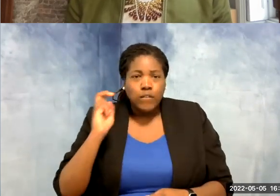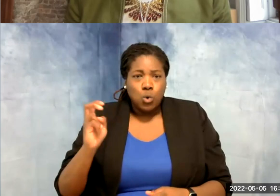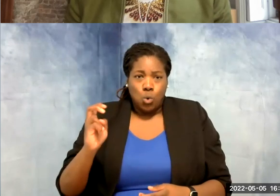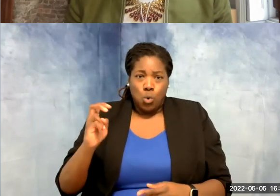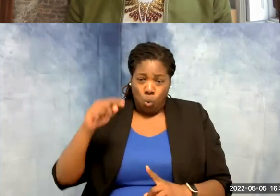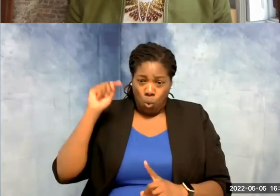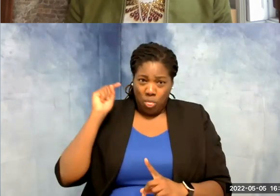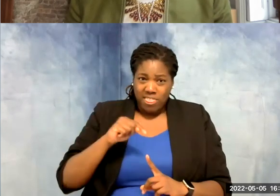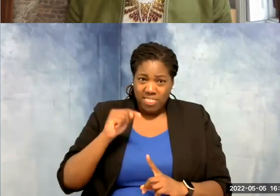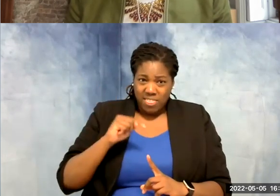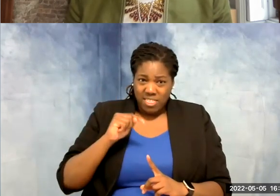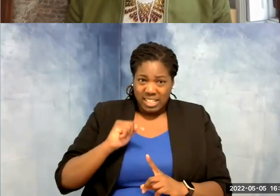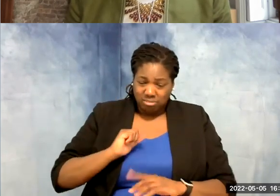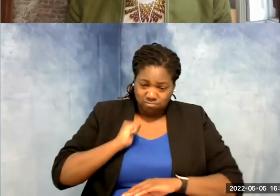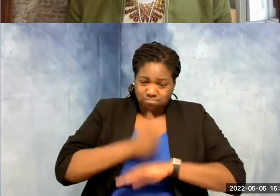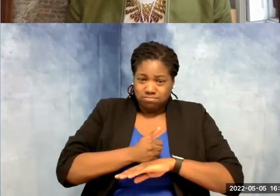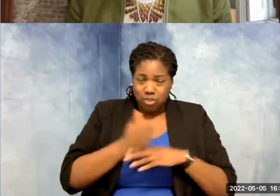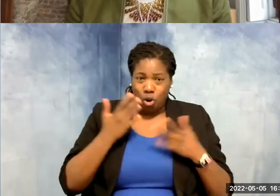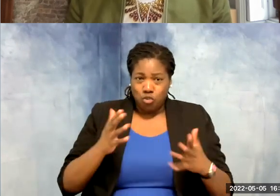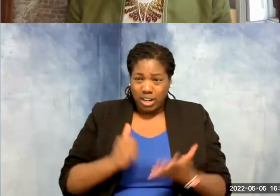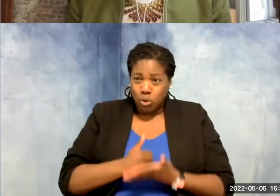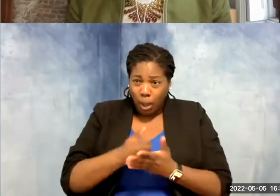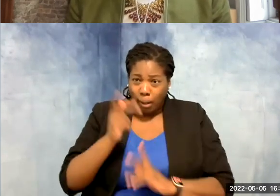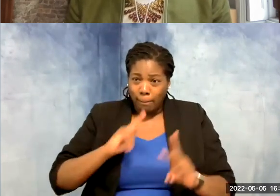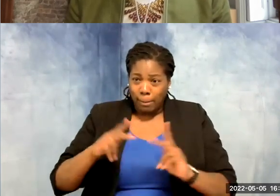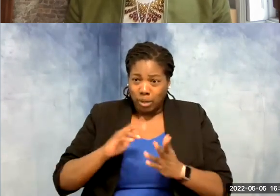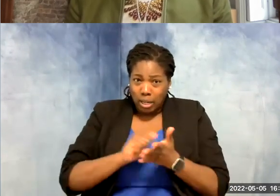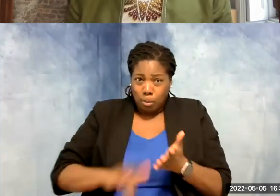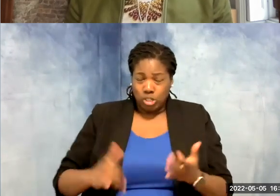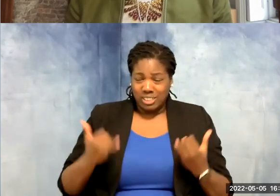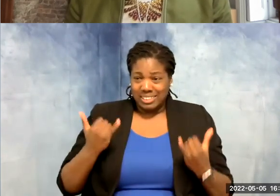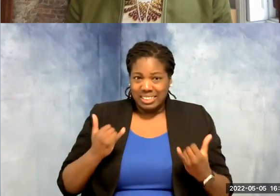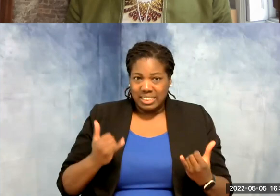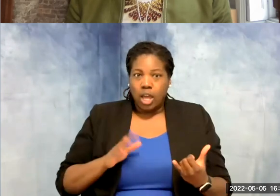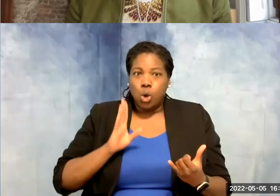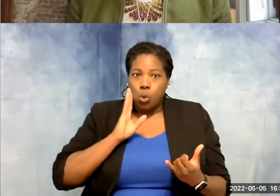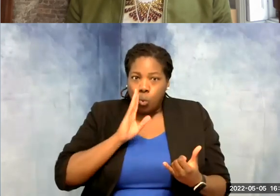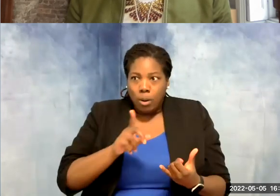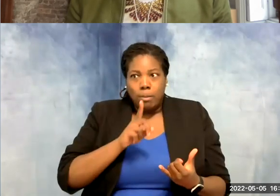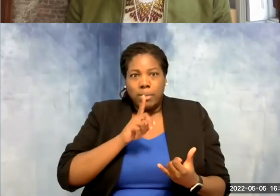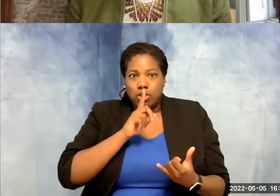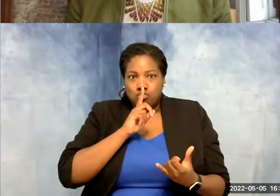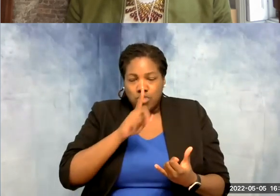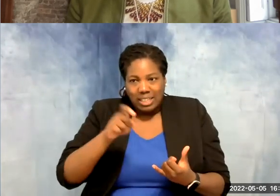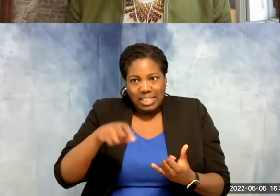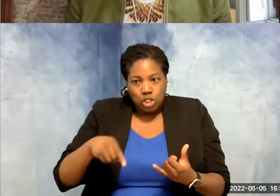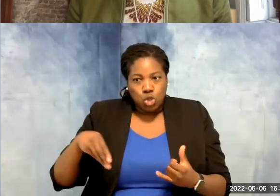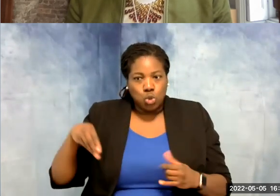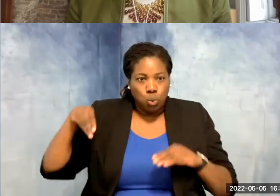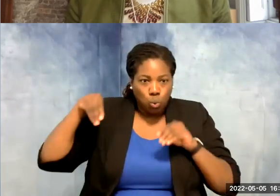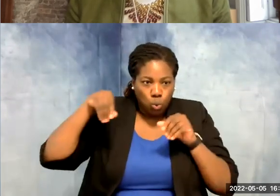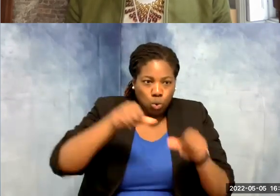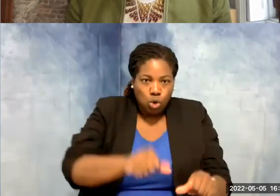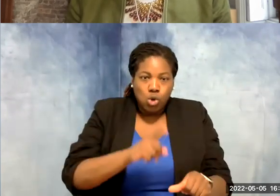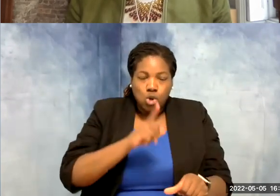this infrastructure that already exists to help people get abortions today is going to be needed to be invested in to really